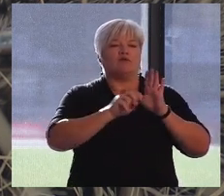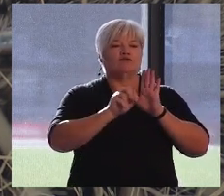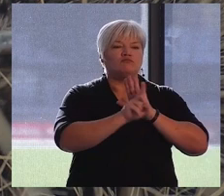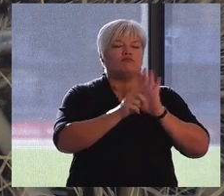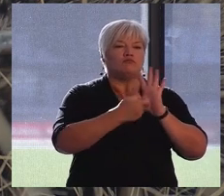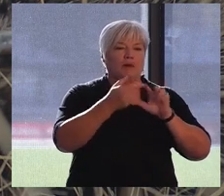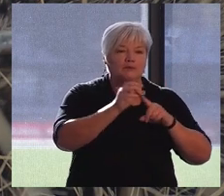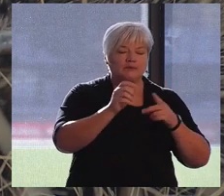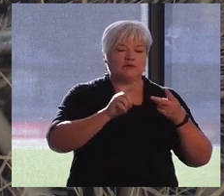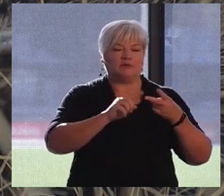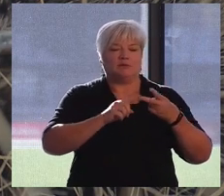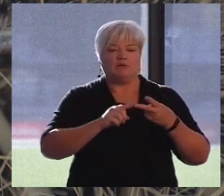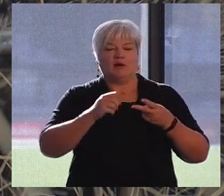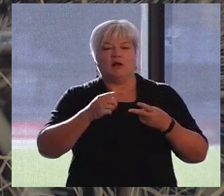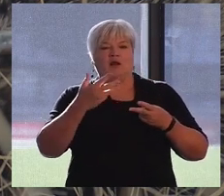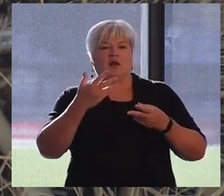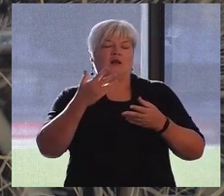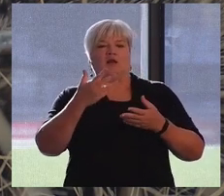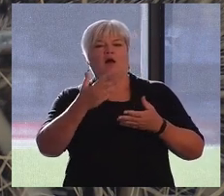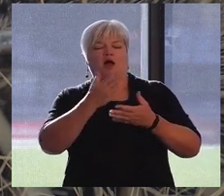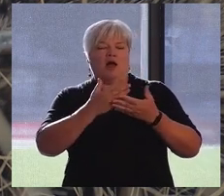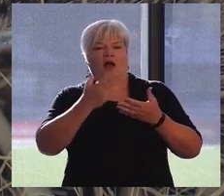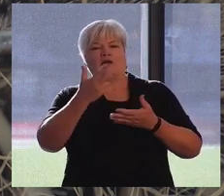ministers, and that's assuming each prime minister lasts 2 terms.